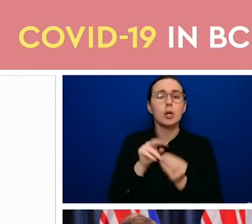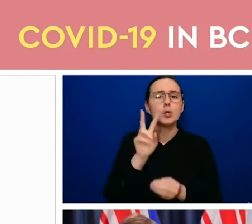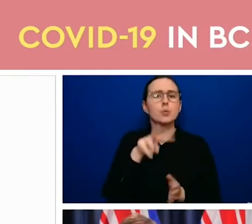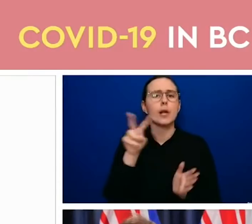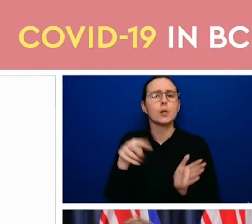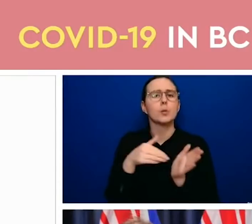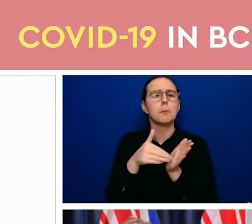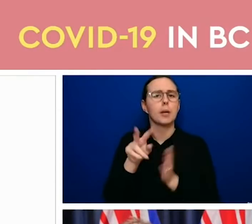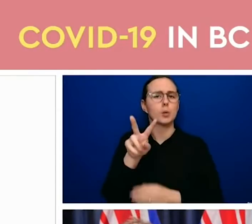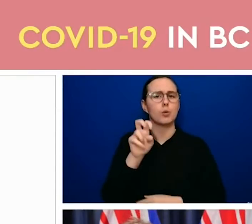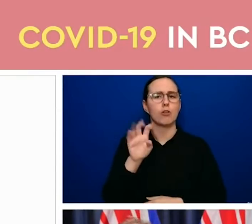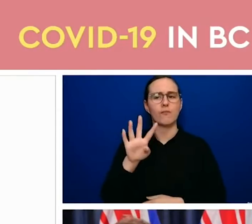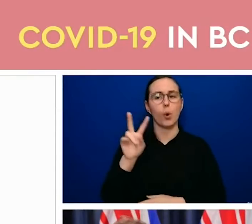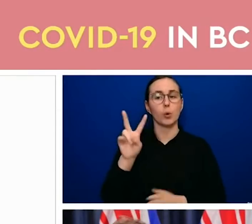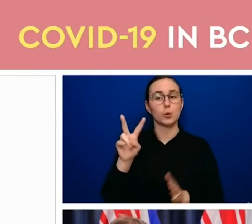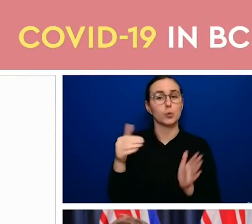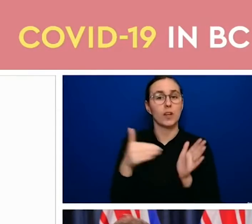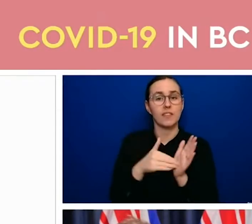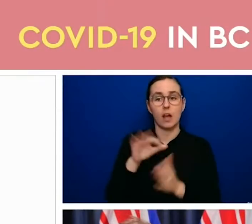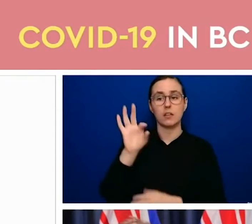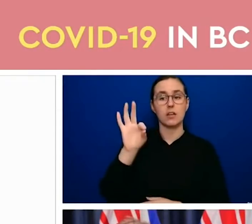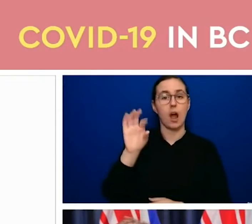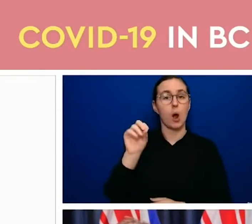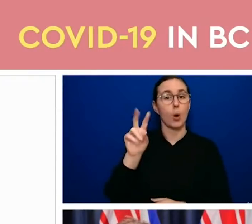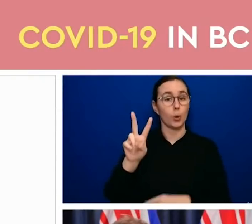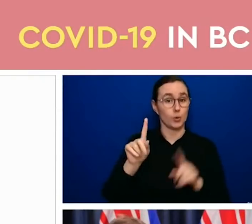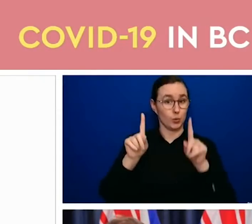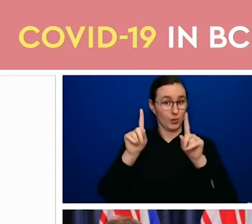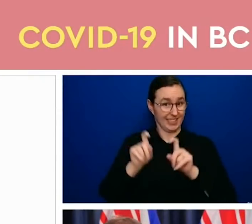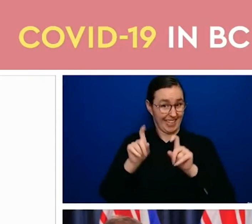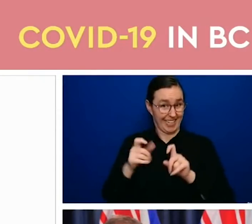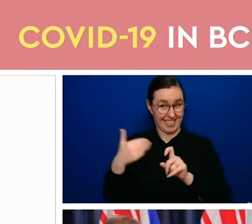22,242,902 tests. We've deployed